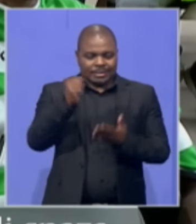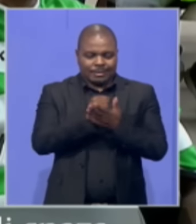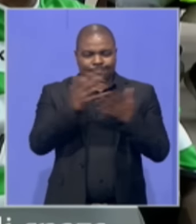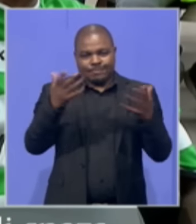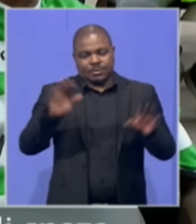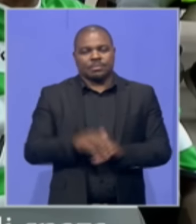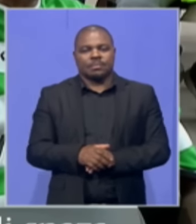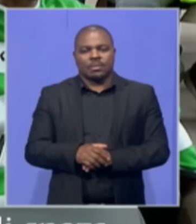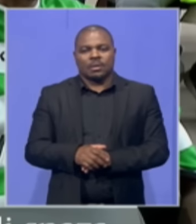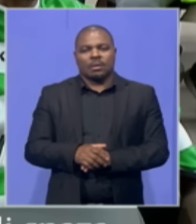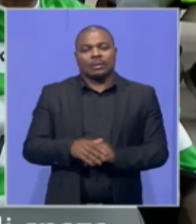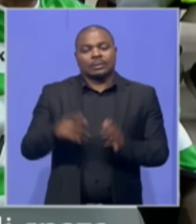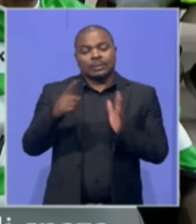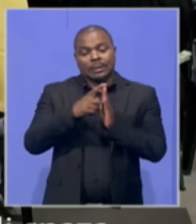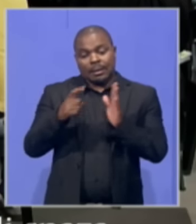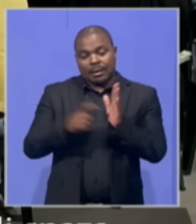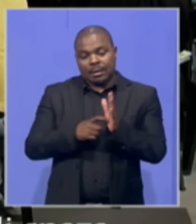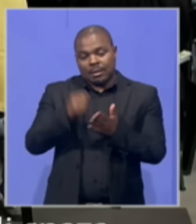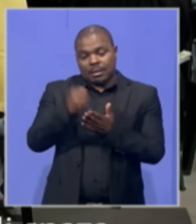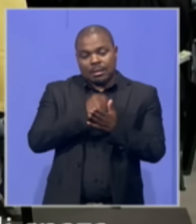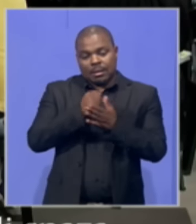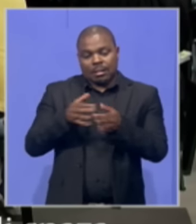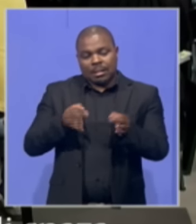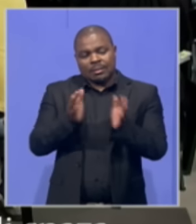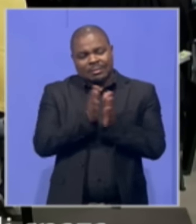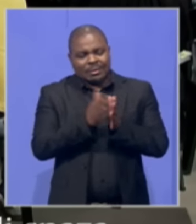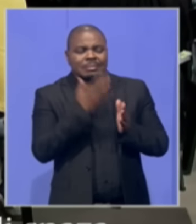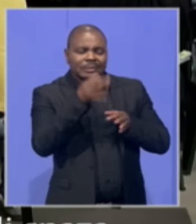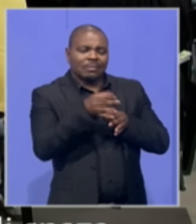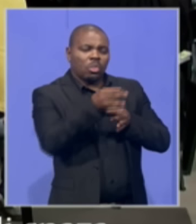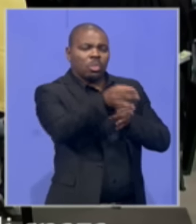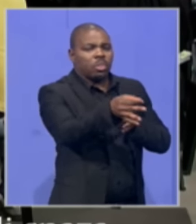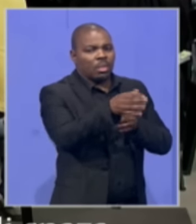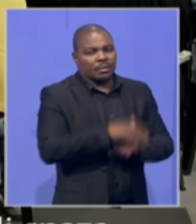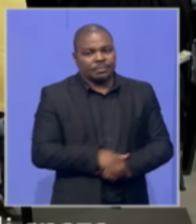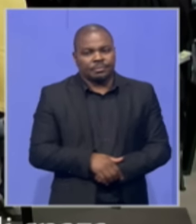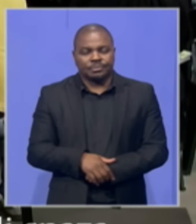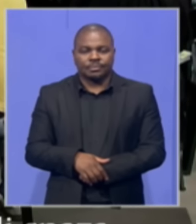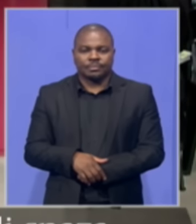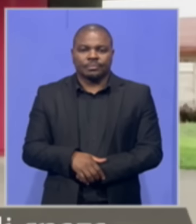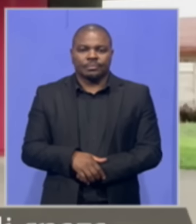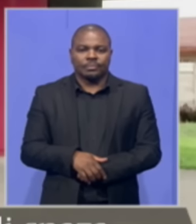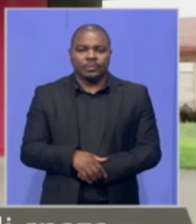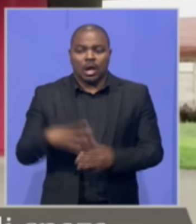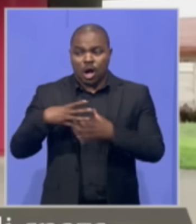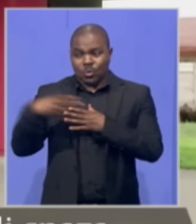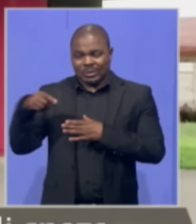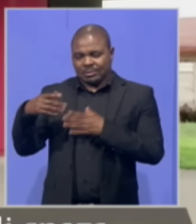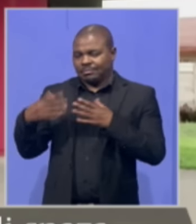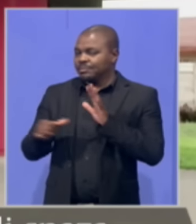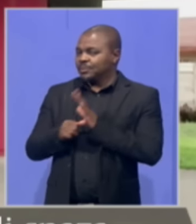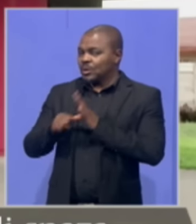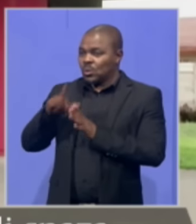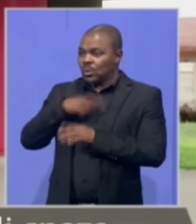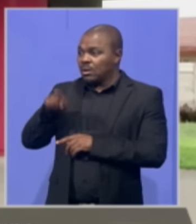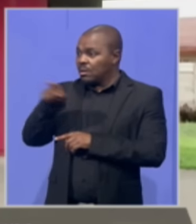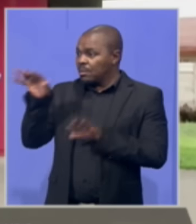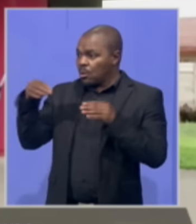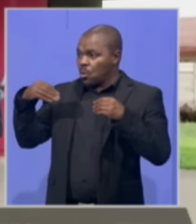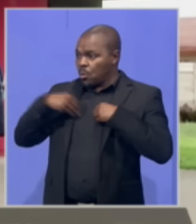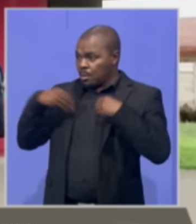boikuelo jwa gore letlha la go kwadisa dikgwebo le atolosiwe. The outreach is important because it teaches people who are running